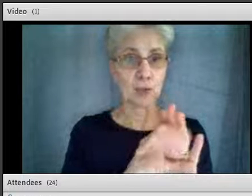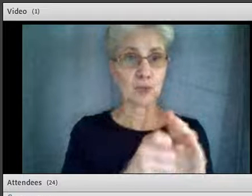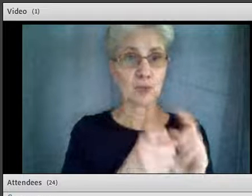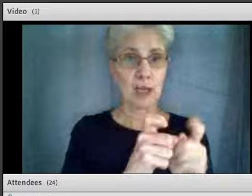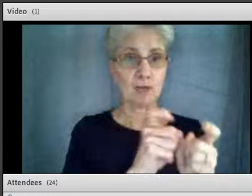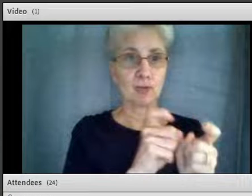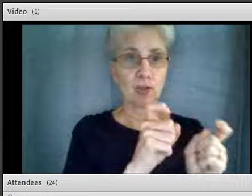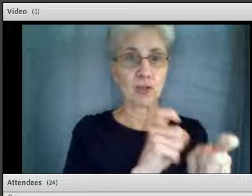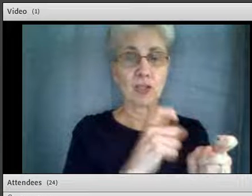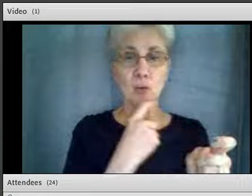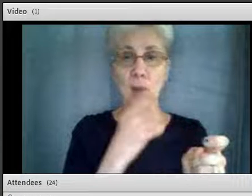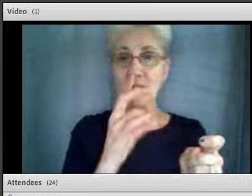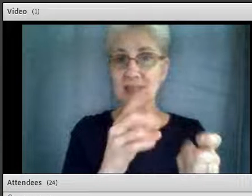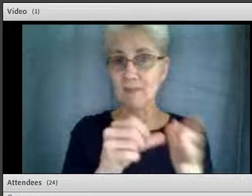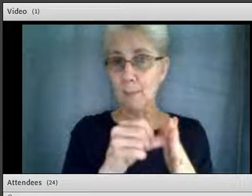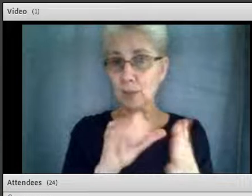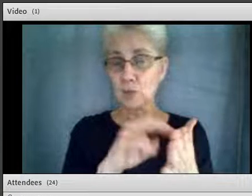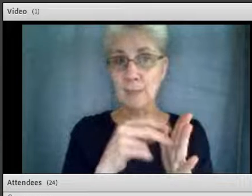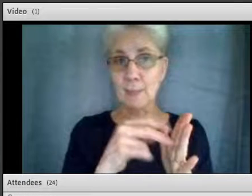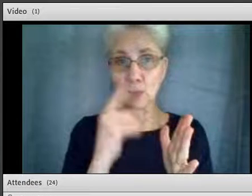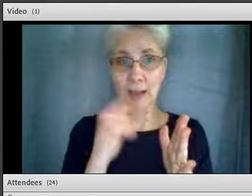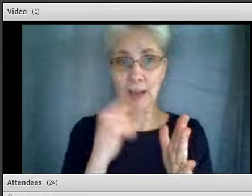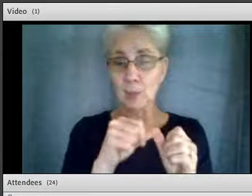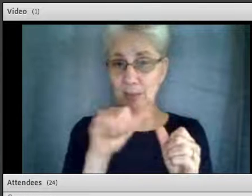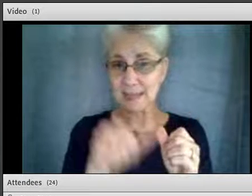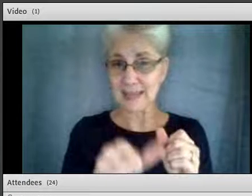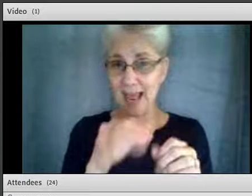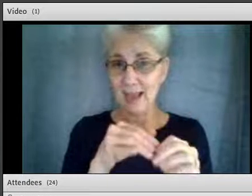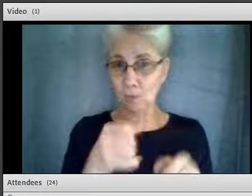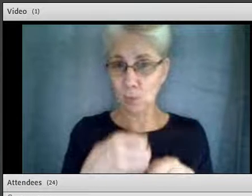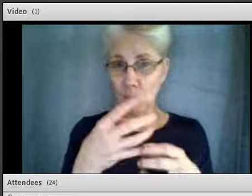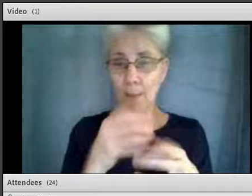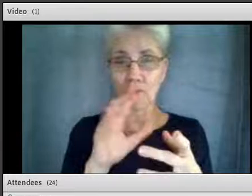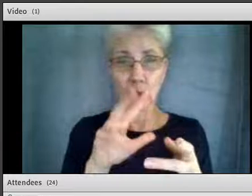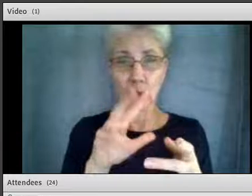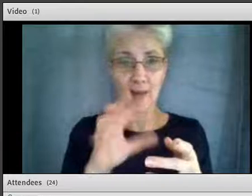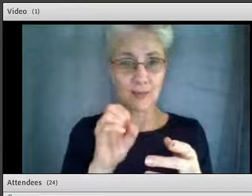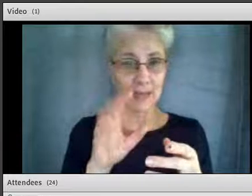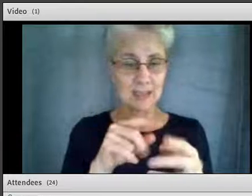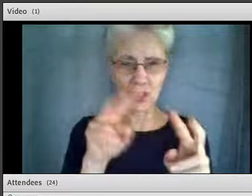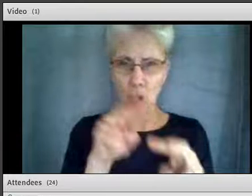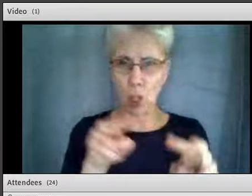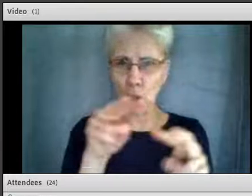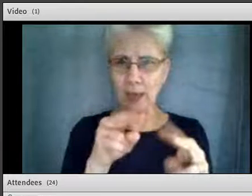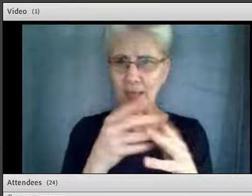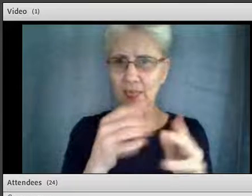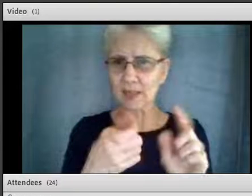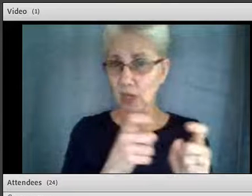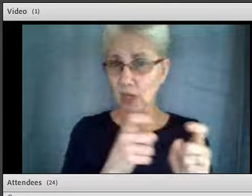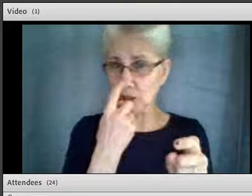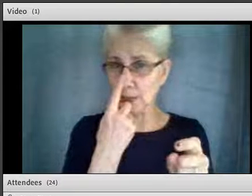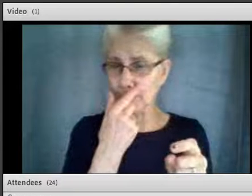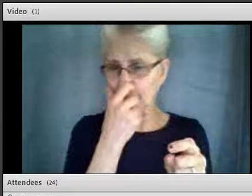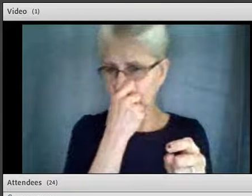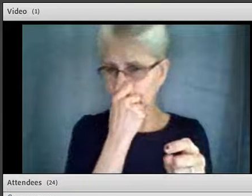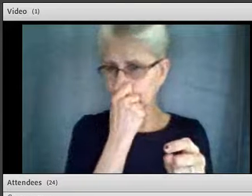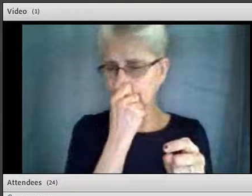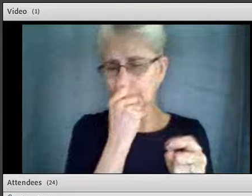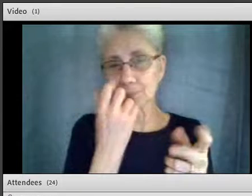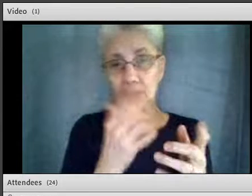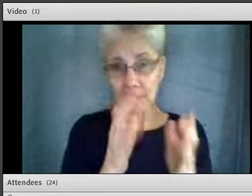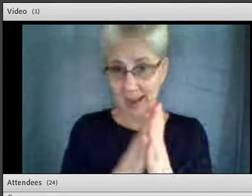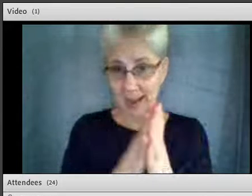you think that I'm going to sit on your website for 35 seconds just looking at things changing. And can you ask yourself when was the last time